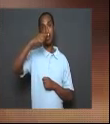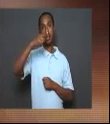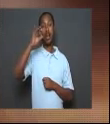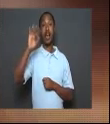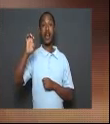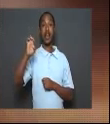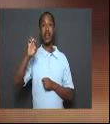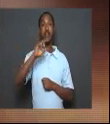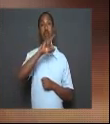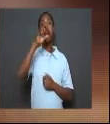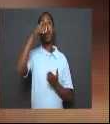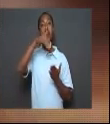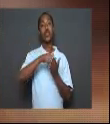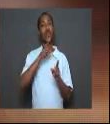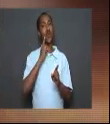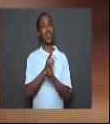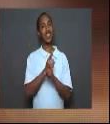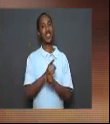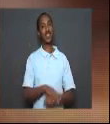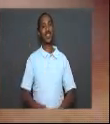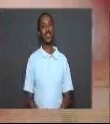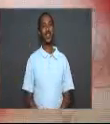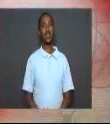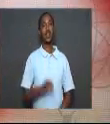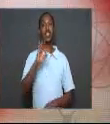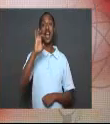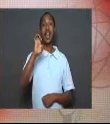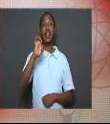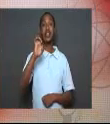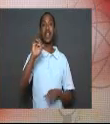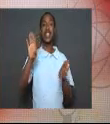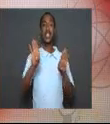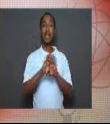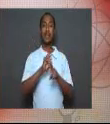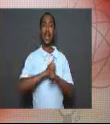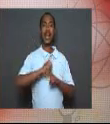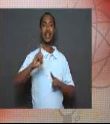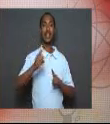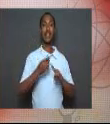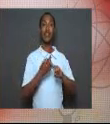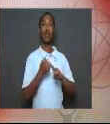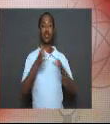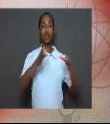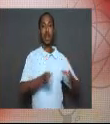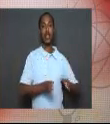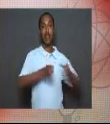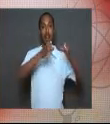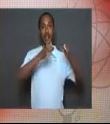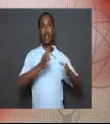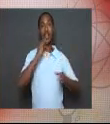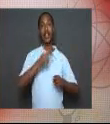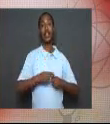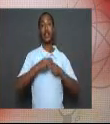and slag, you are also correct. The iron that is tapped directly from the